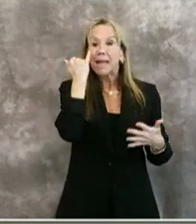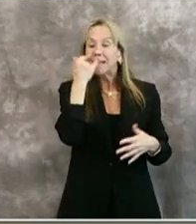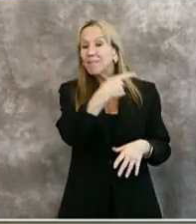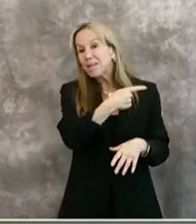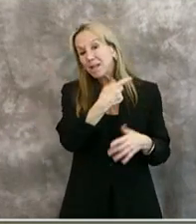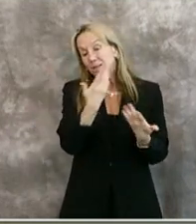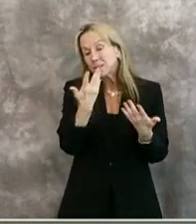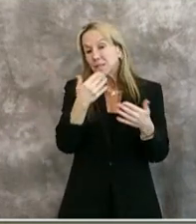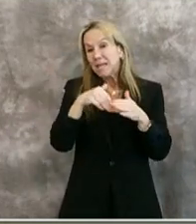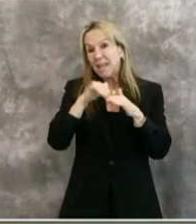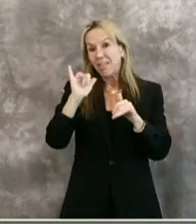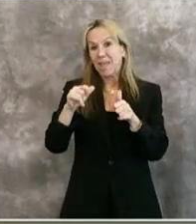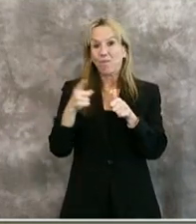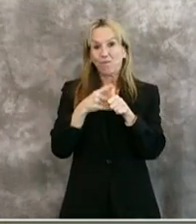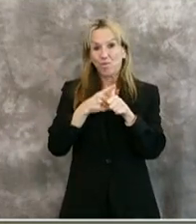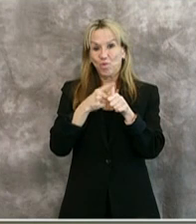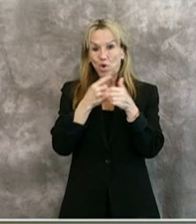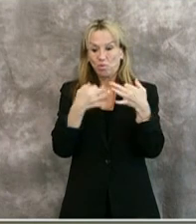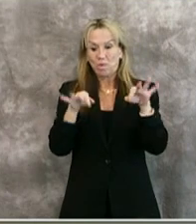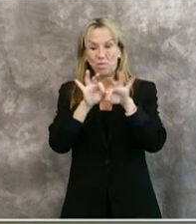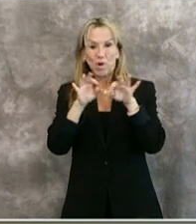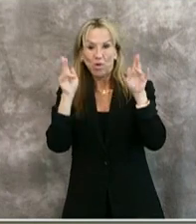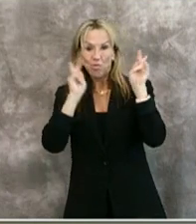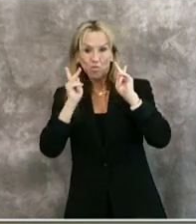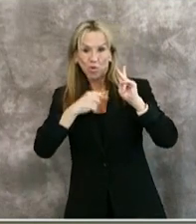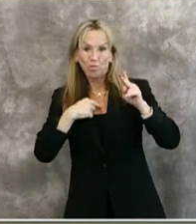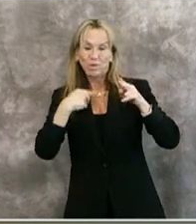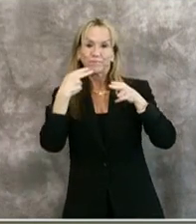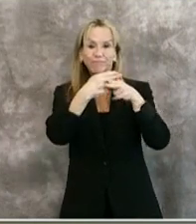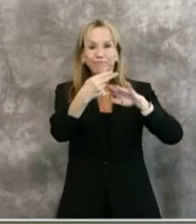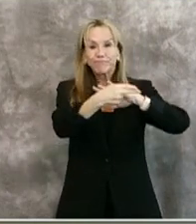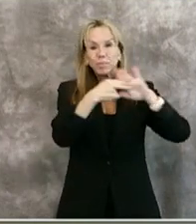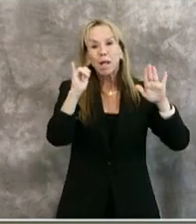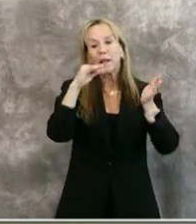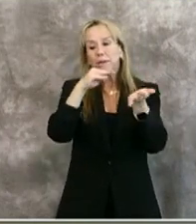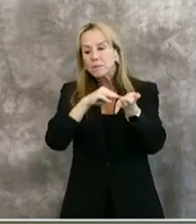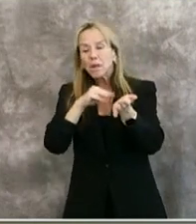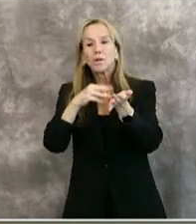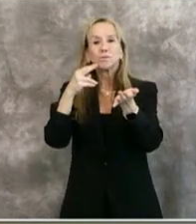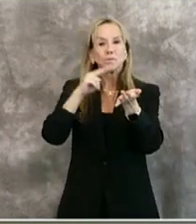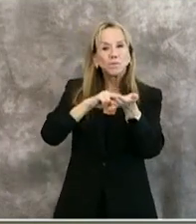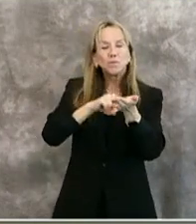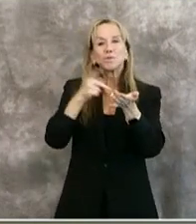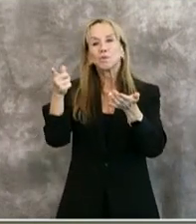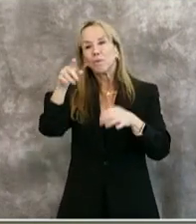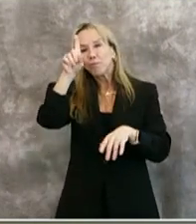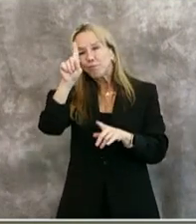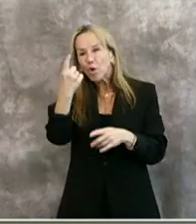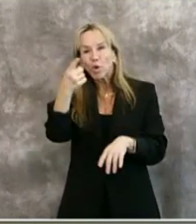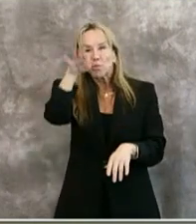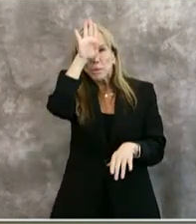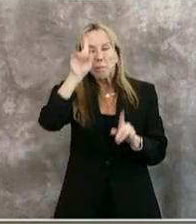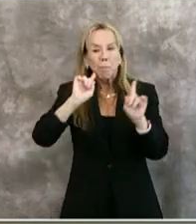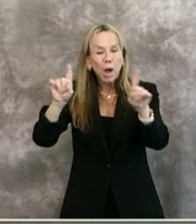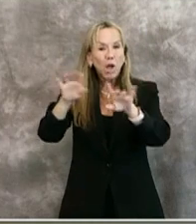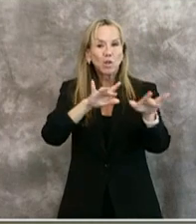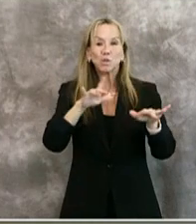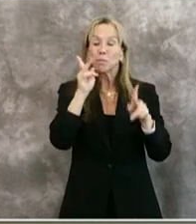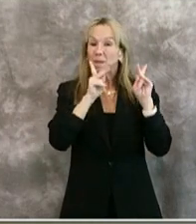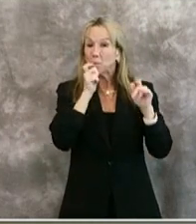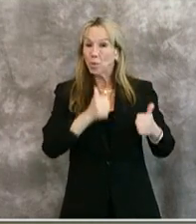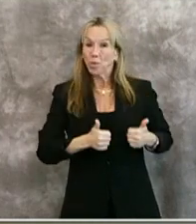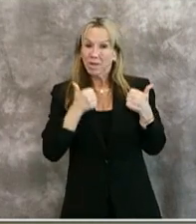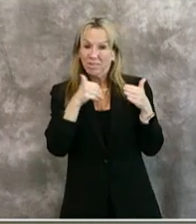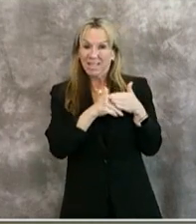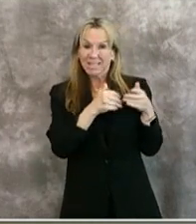workers, first responders, those with chronic or underlying health conditions, or those living in long-term care facilities. And so by taking this